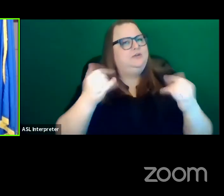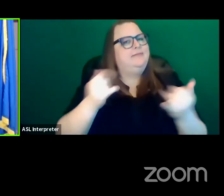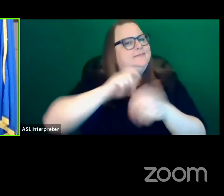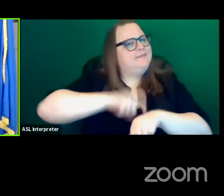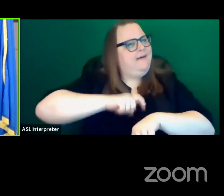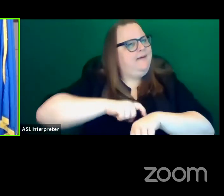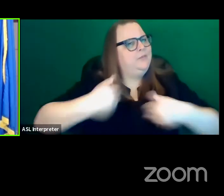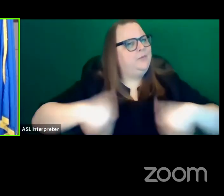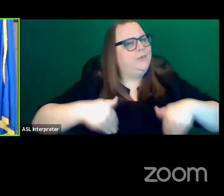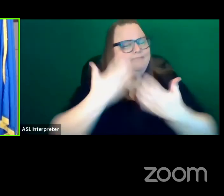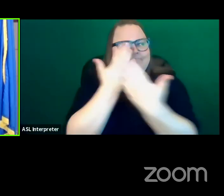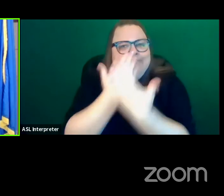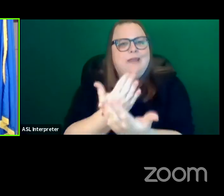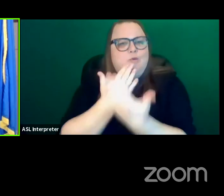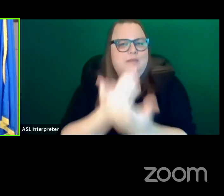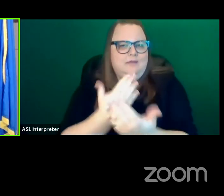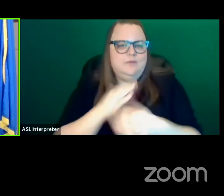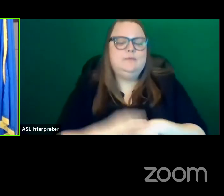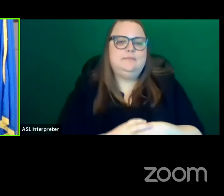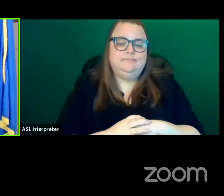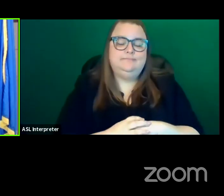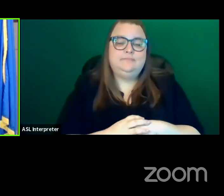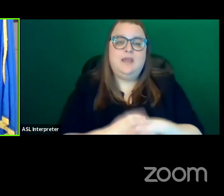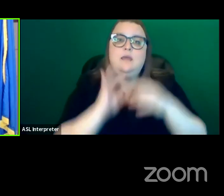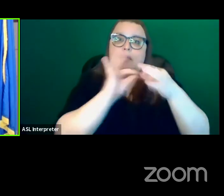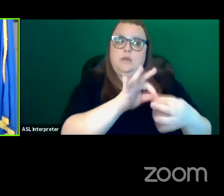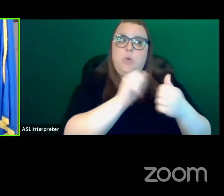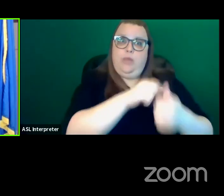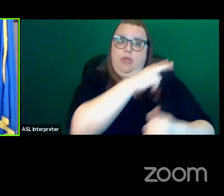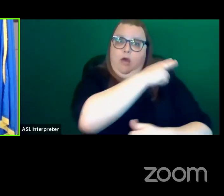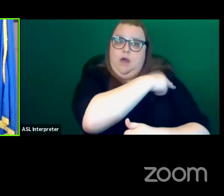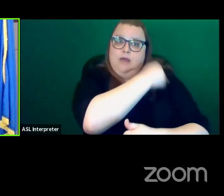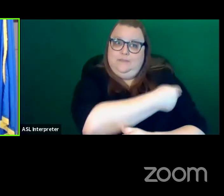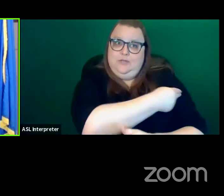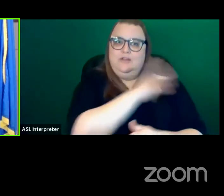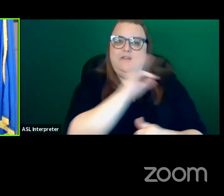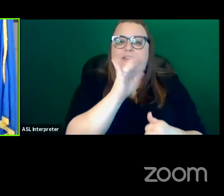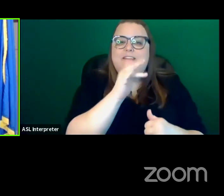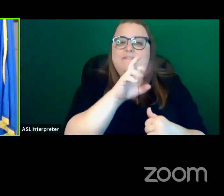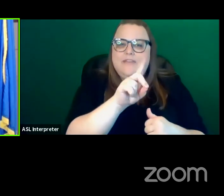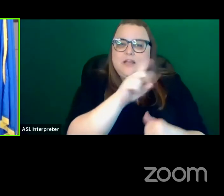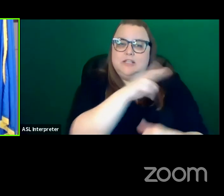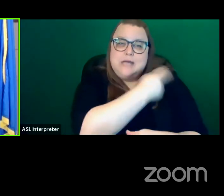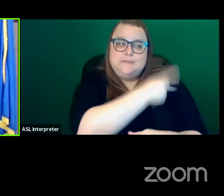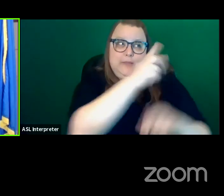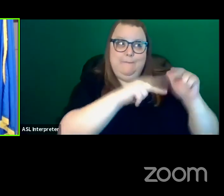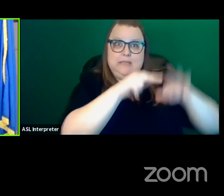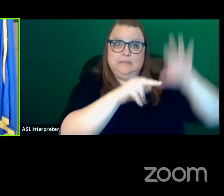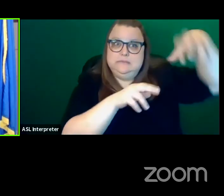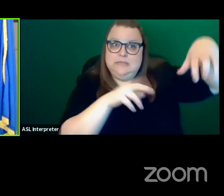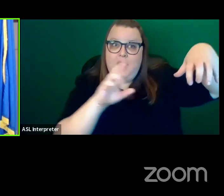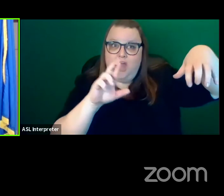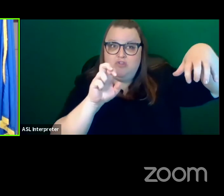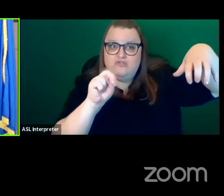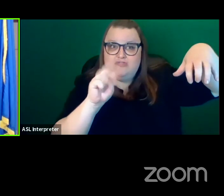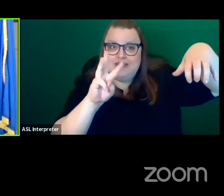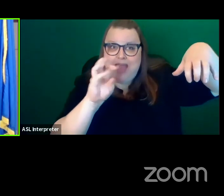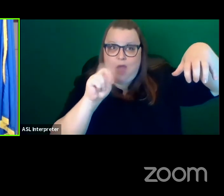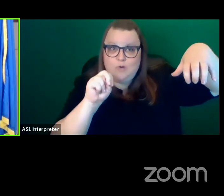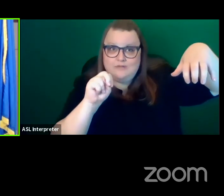And as it relates to the hospital, the field hospital that was built at Renown, the hospital is real.